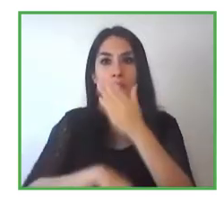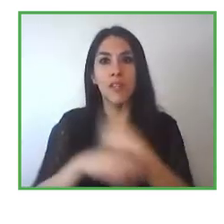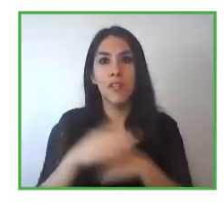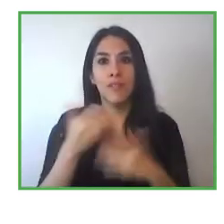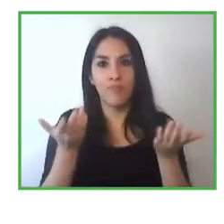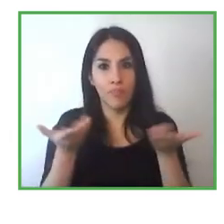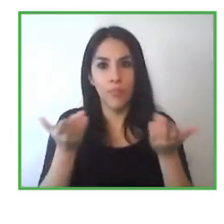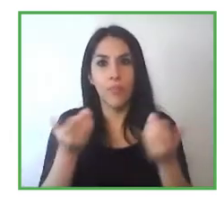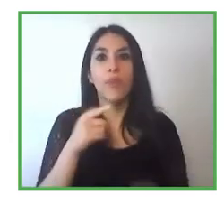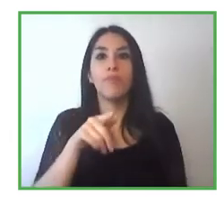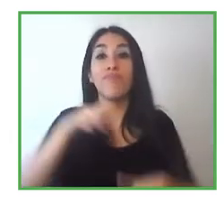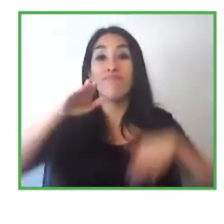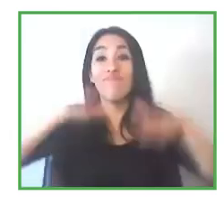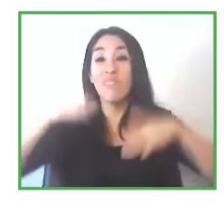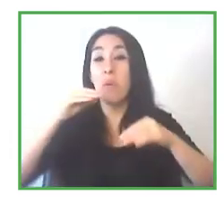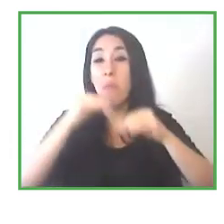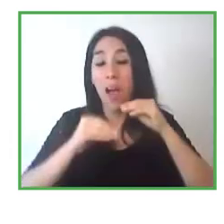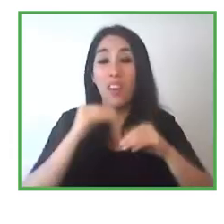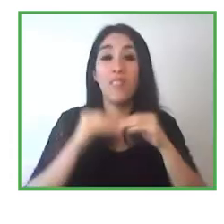is